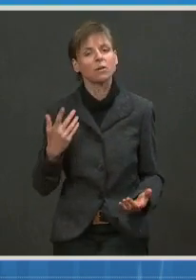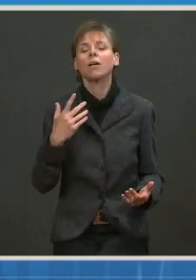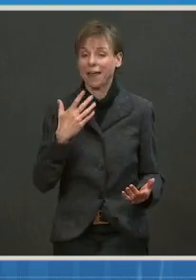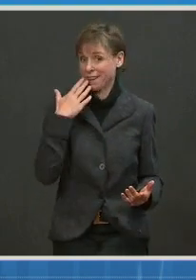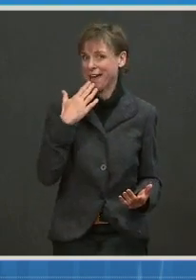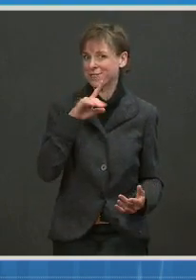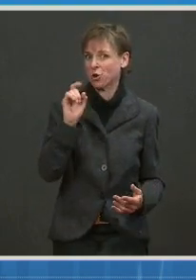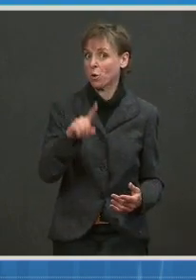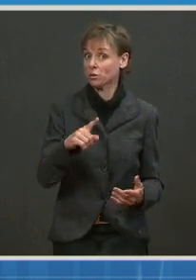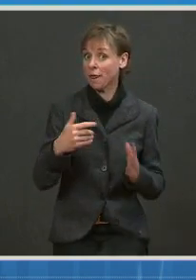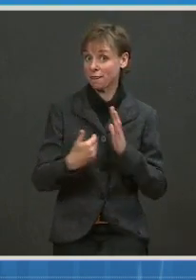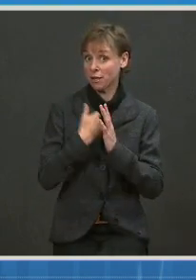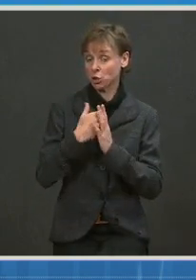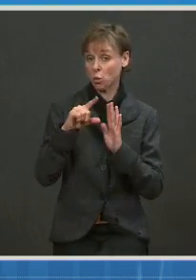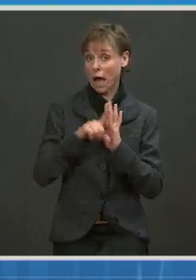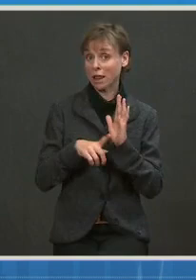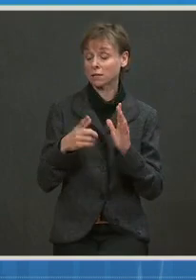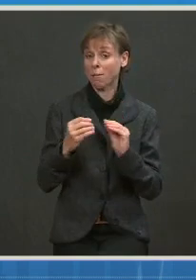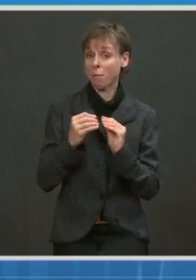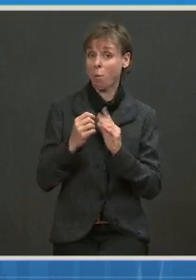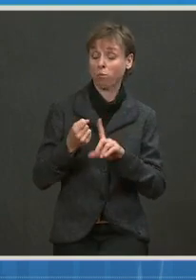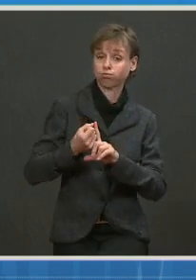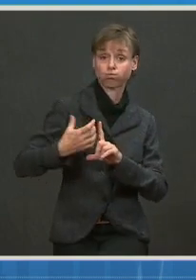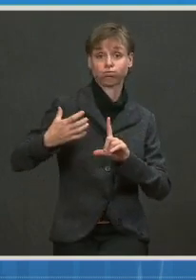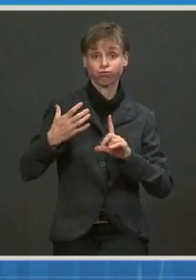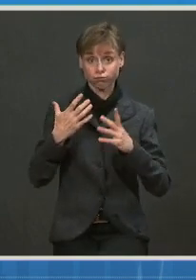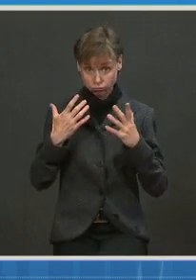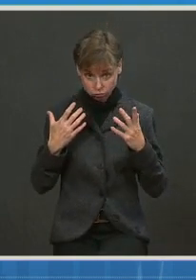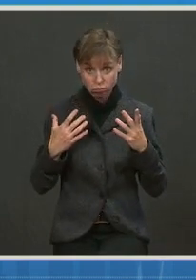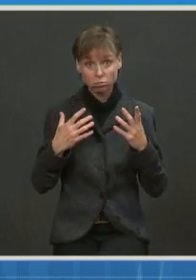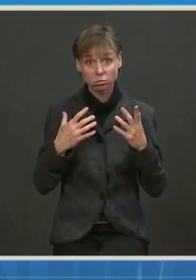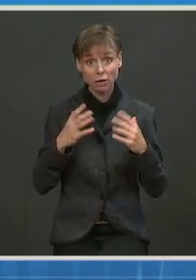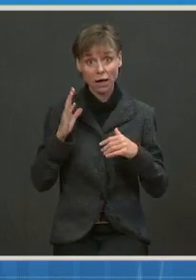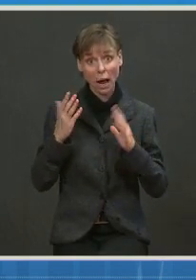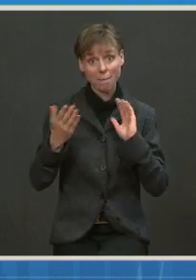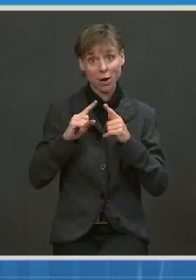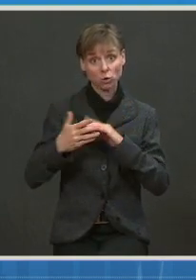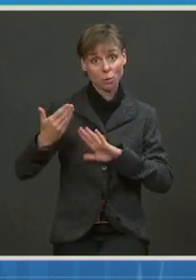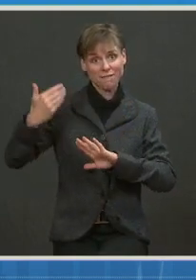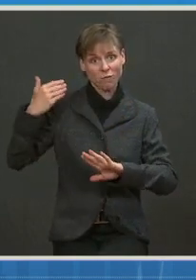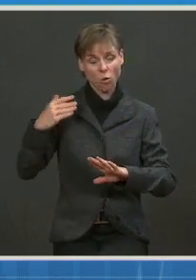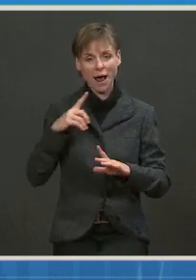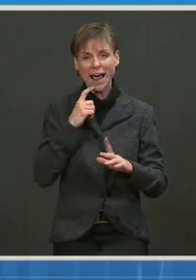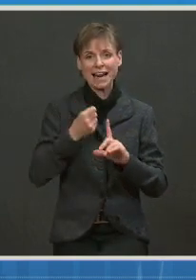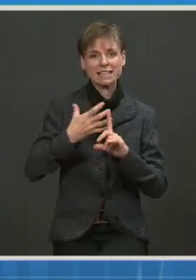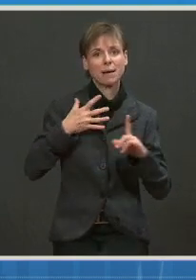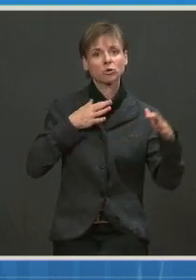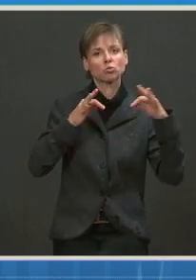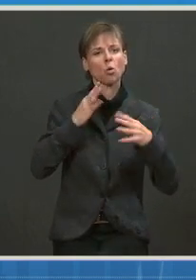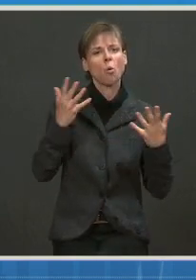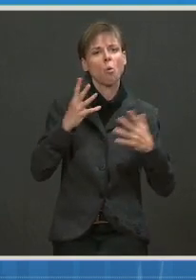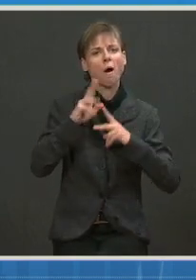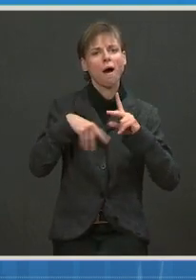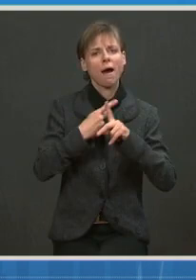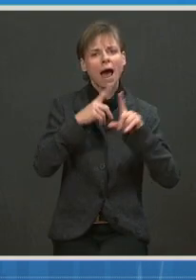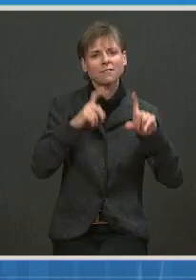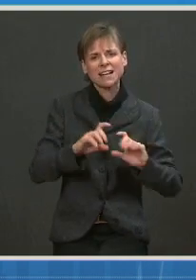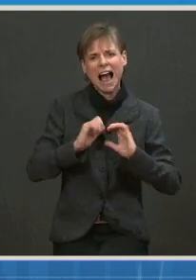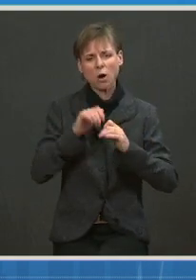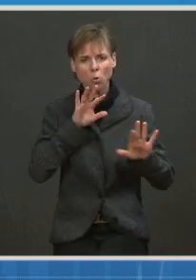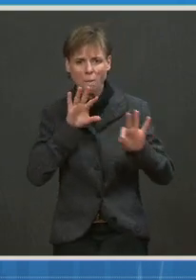really quite extensive compared to prior. It's an expansion of the description of the kinds of tests, how might one choose a test,